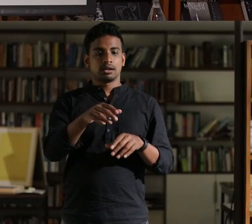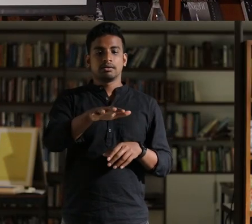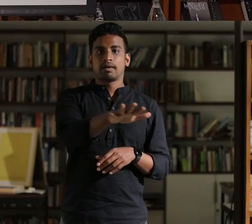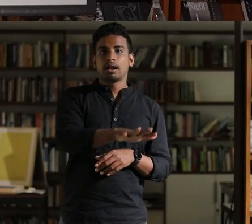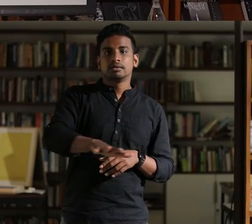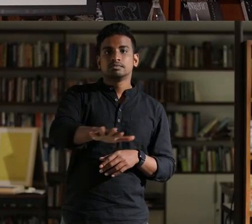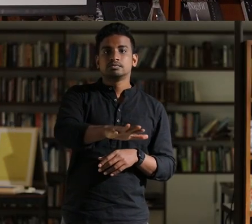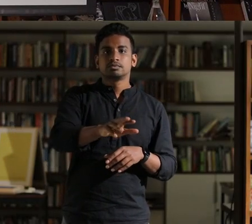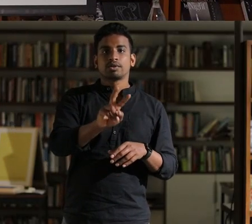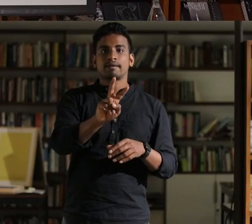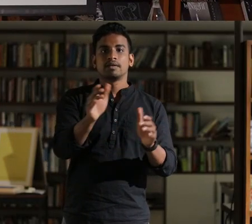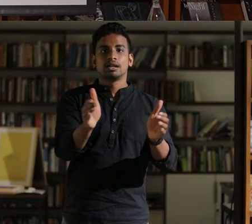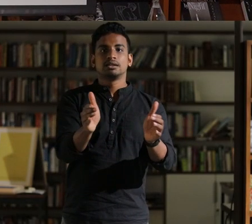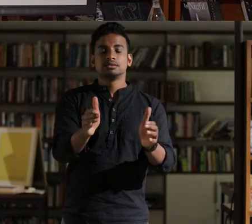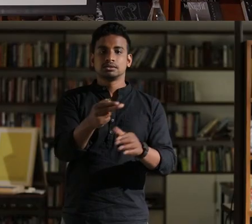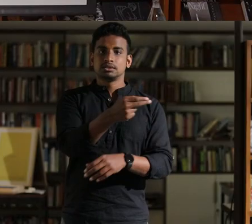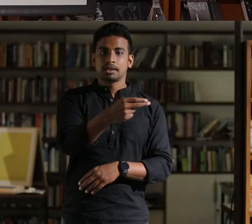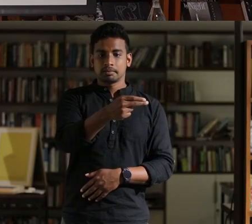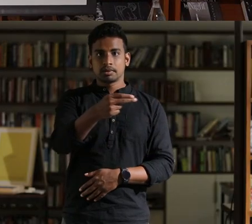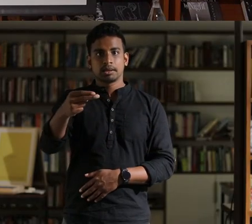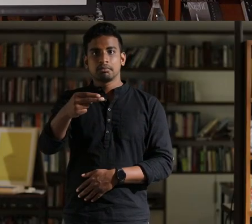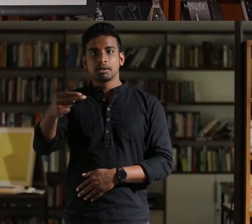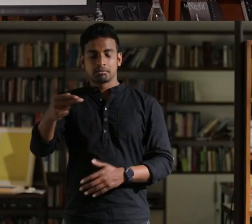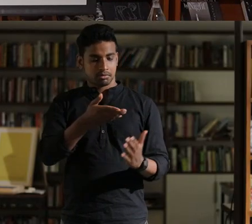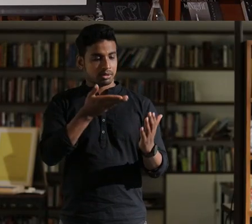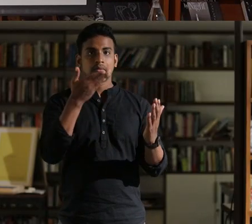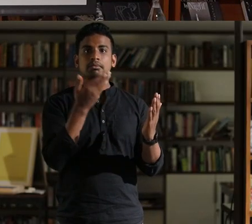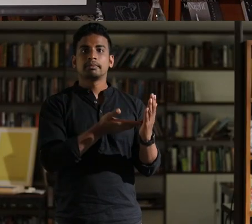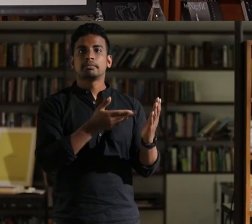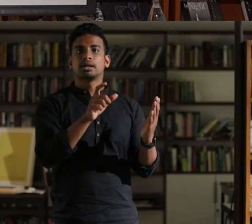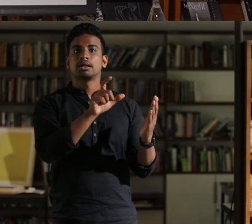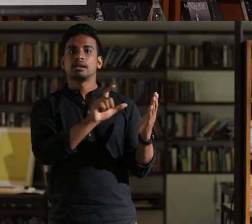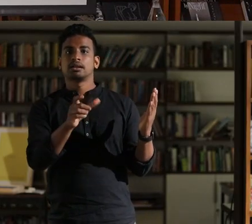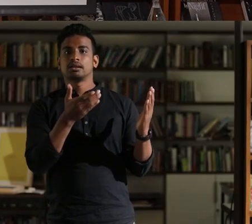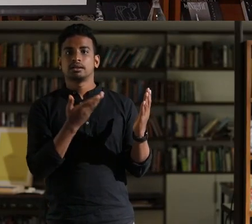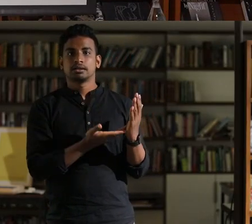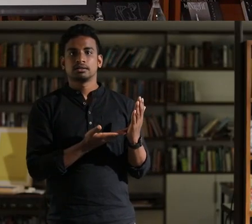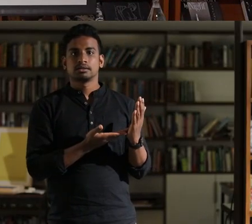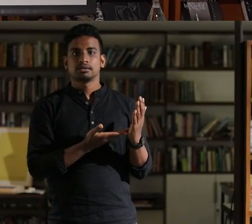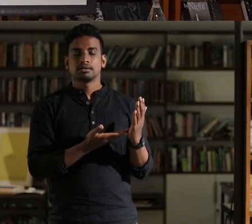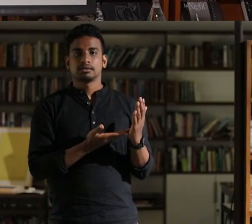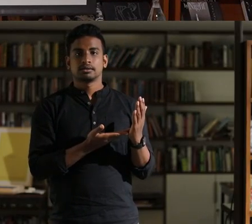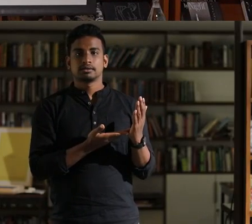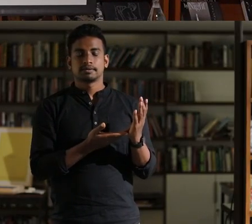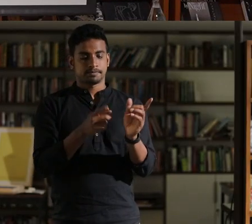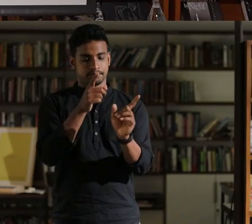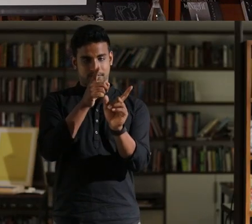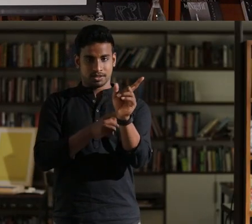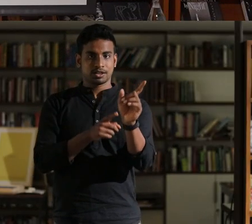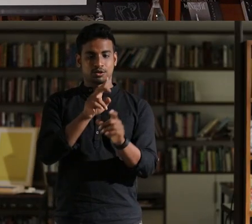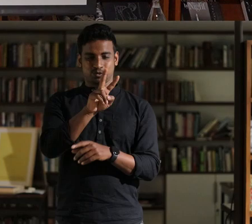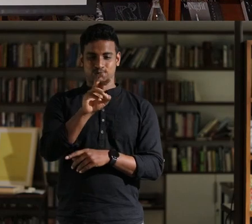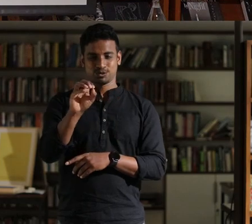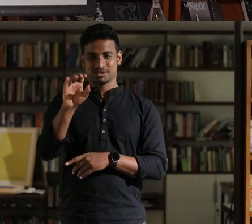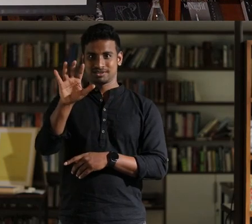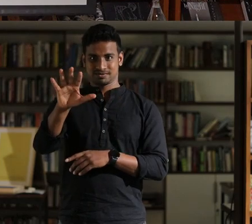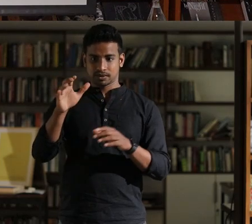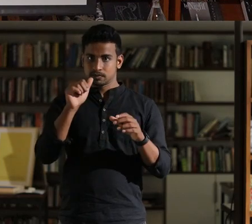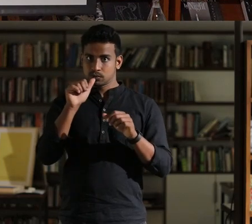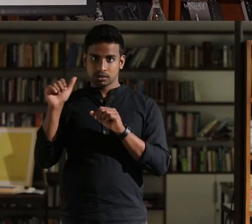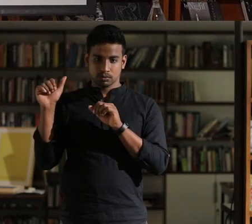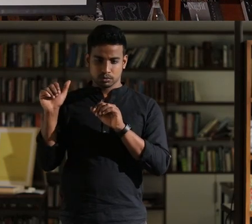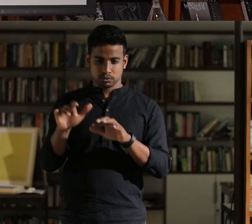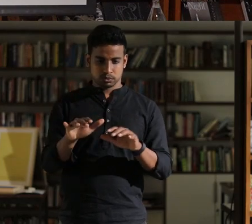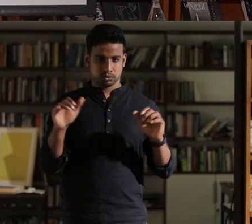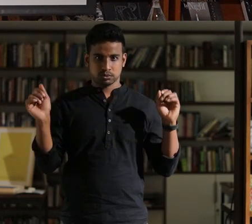and villages the same as they are today. So here you have in 2005 having flooding, and you're now